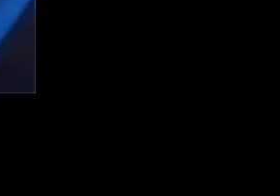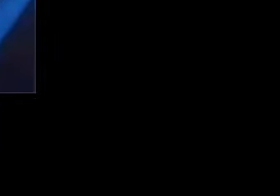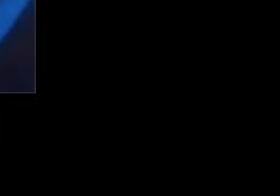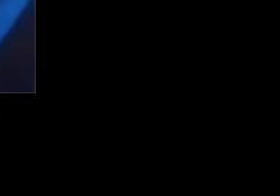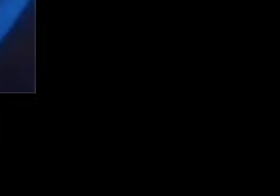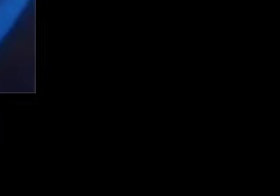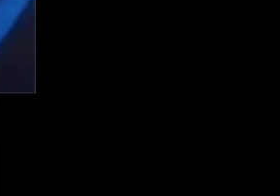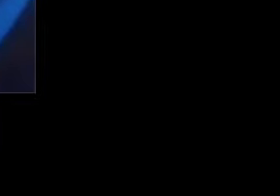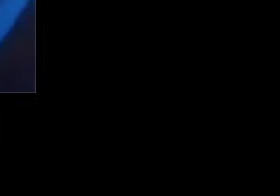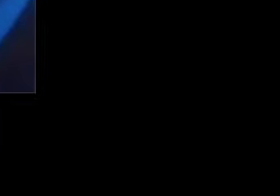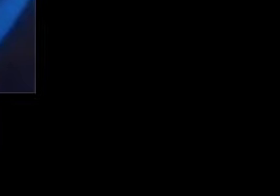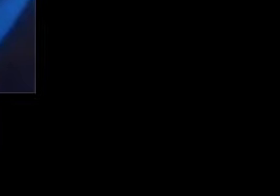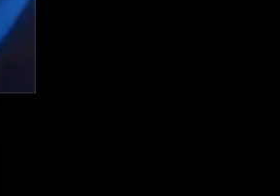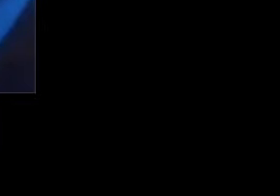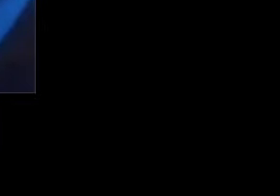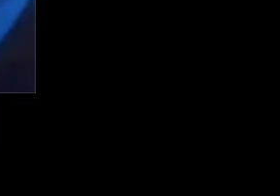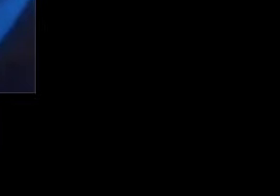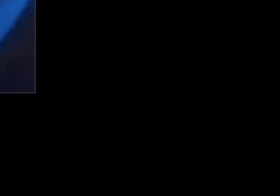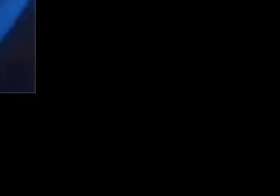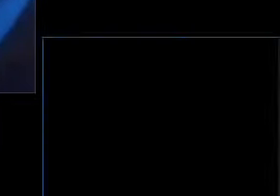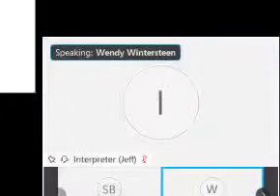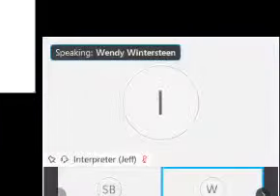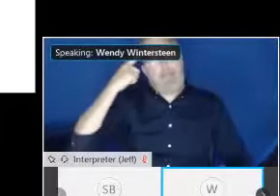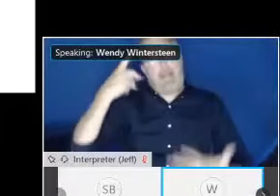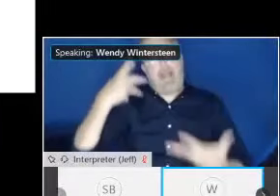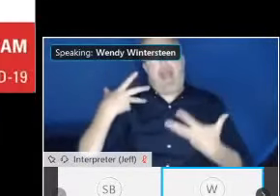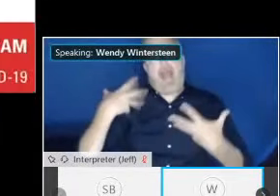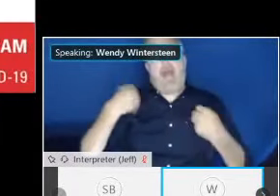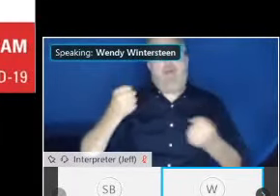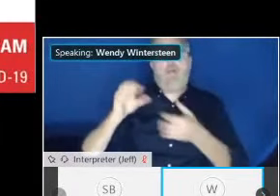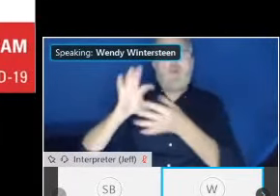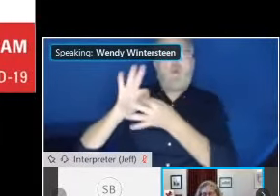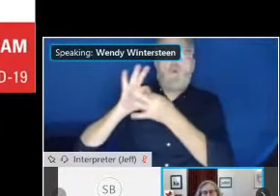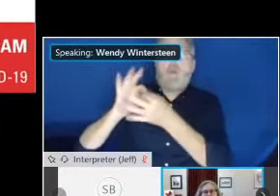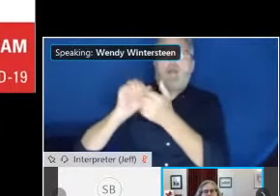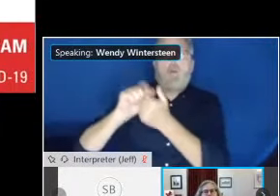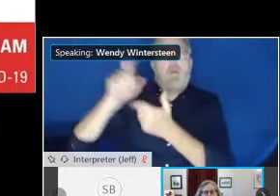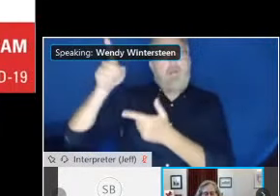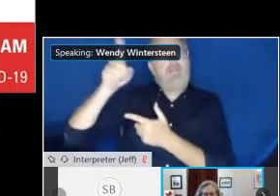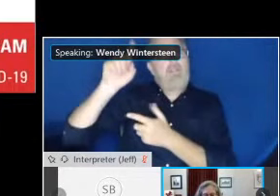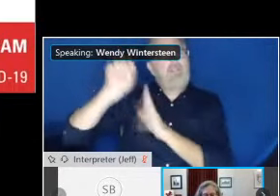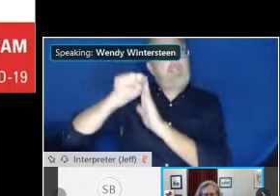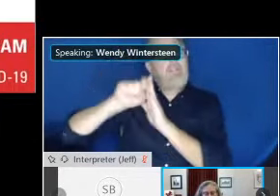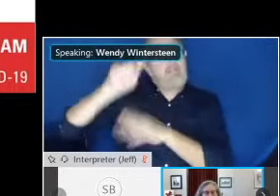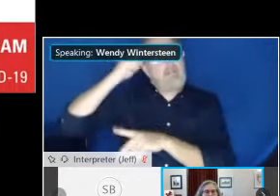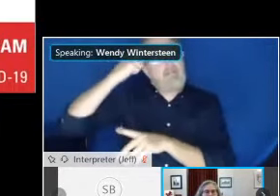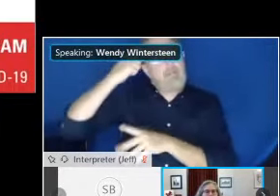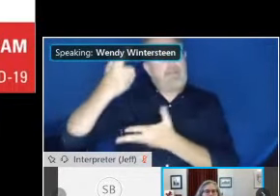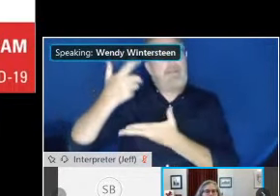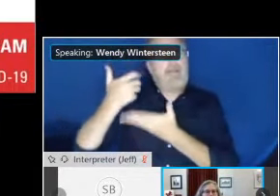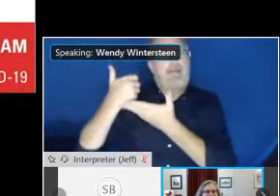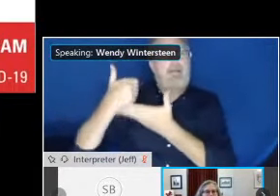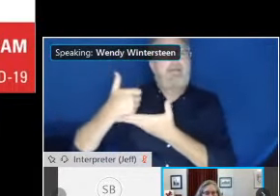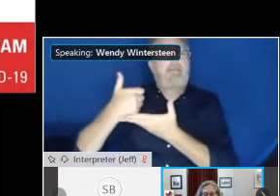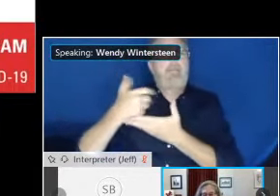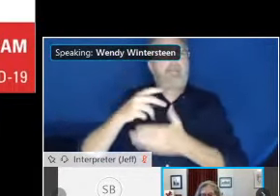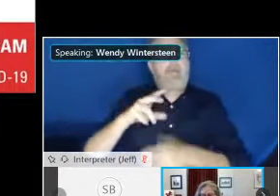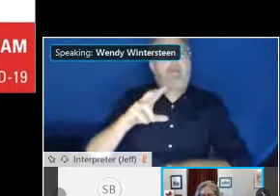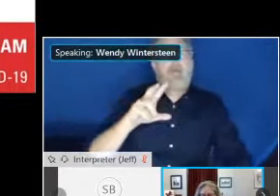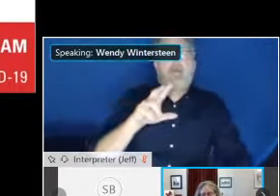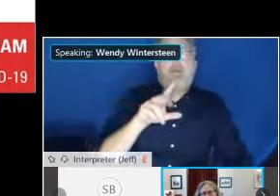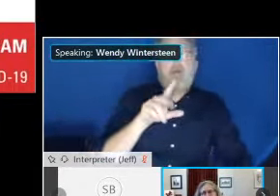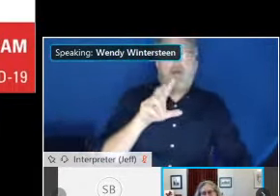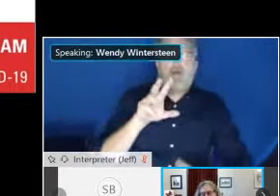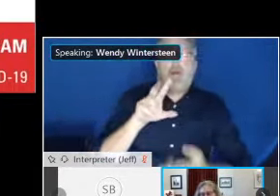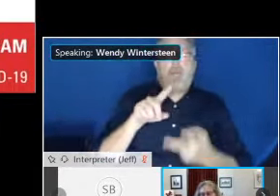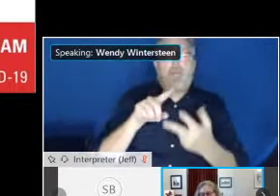our COVID-19 Public Health Coordinator, to Erin Baldwin, Assistant Vice President and Director of TLIN